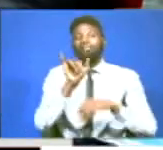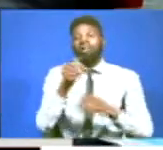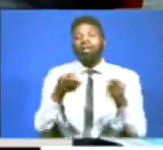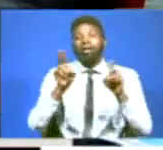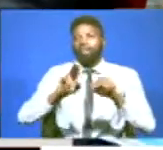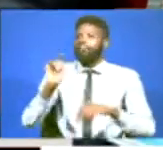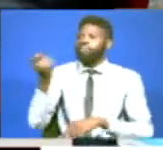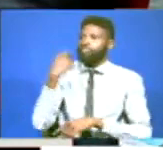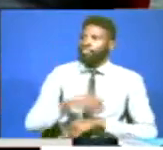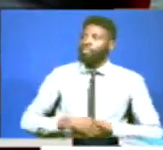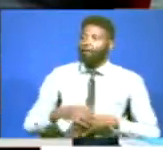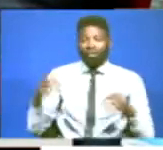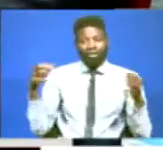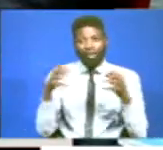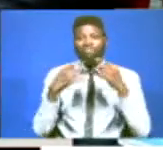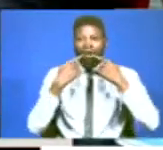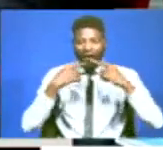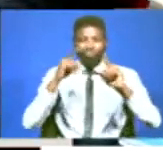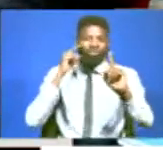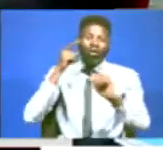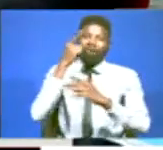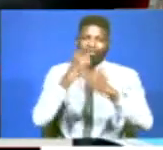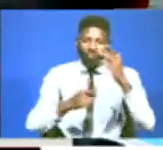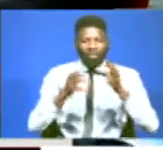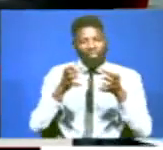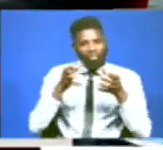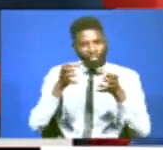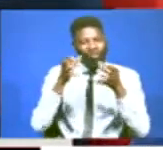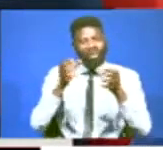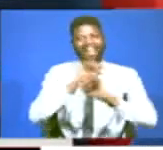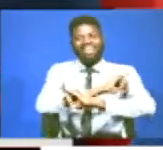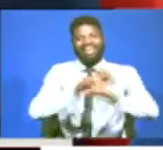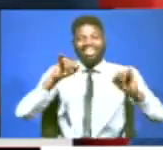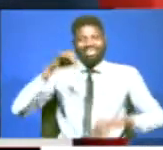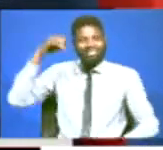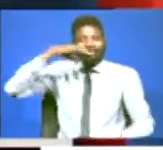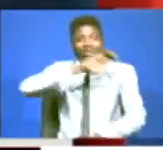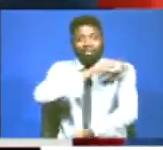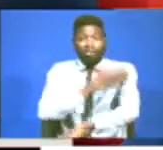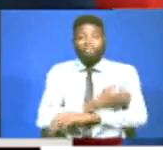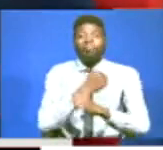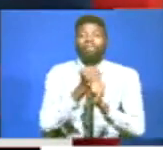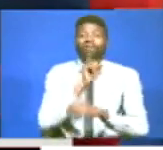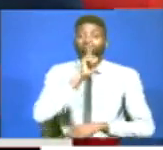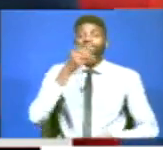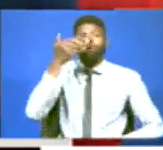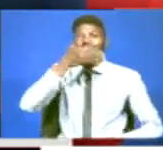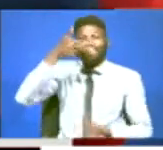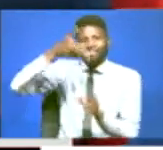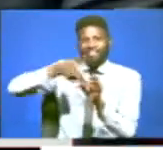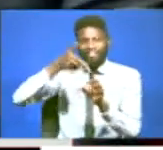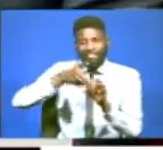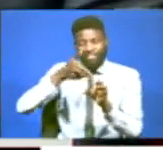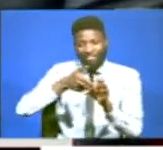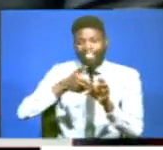in a move geared towards pushing for clean mobility to reduce environmental pollution from fossil fuels. The firm is set to assess